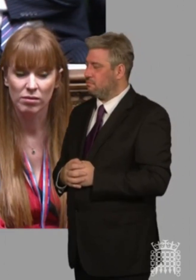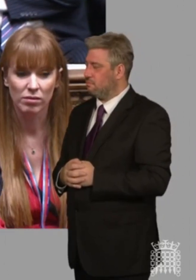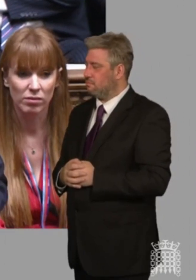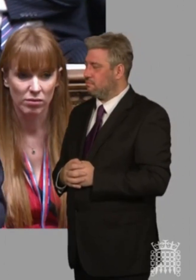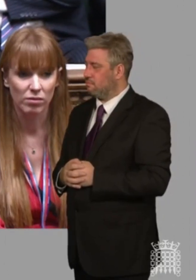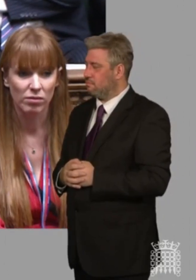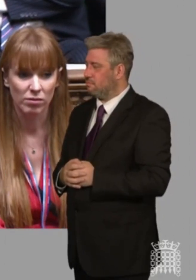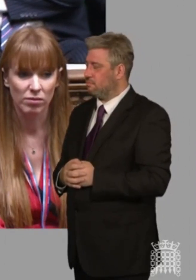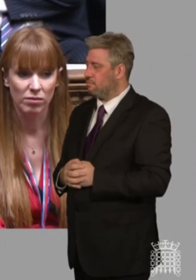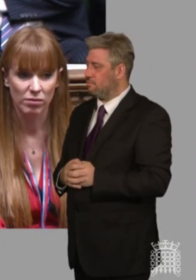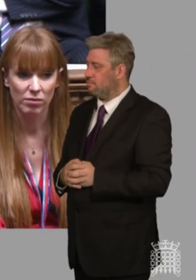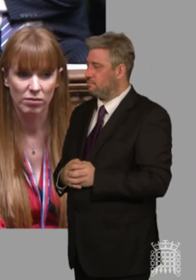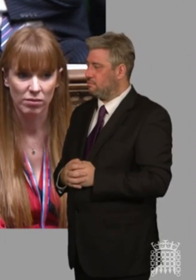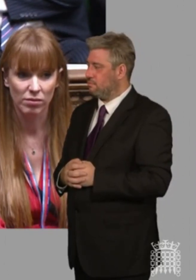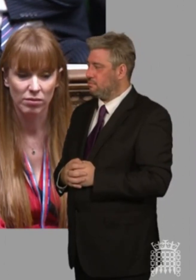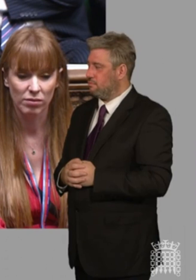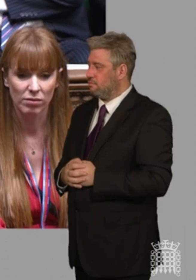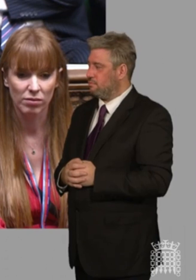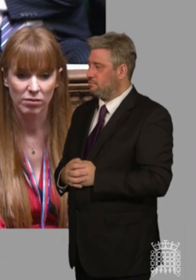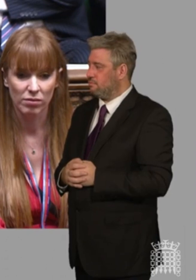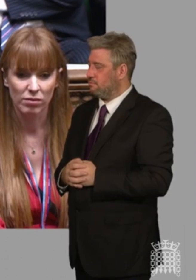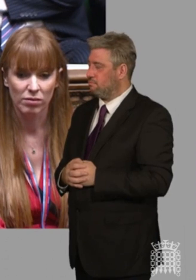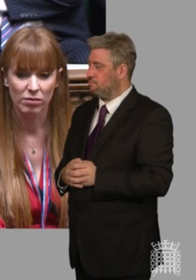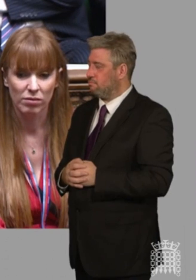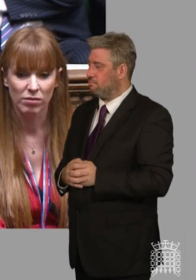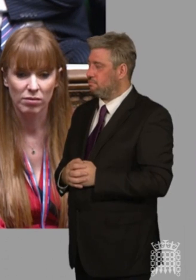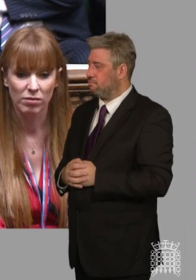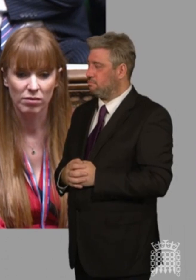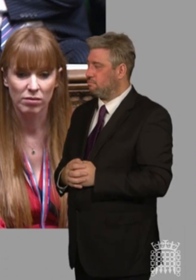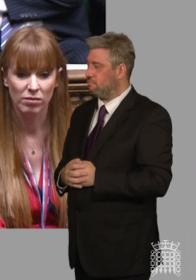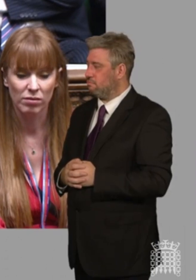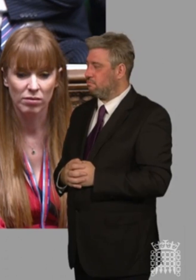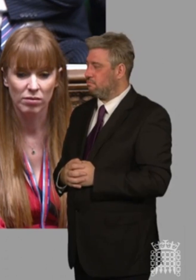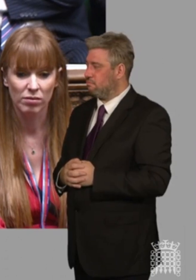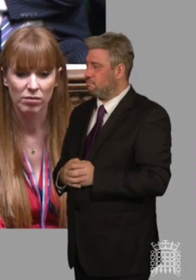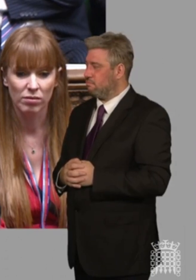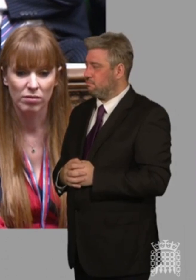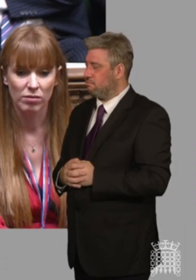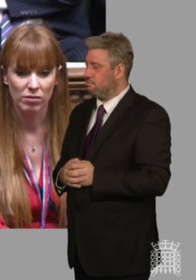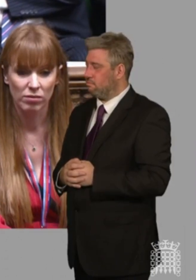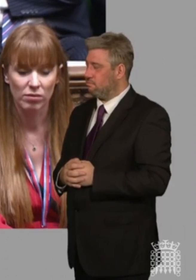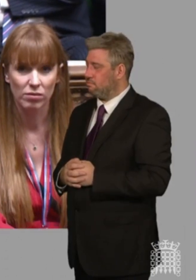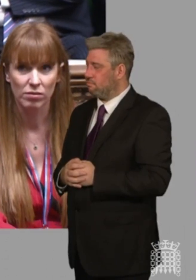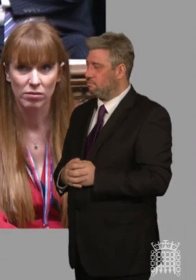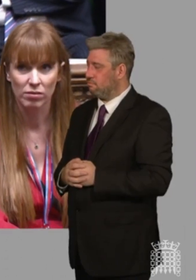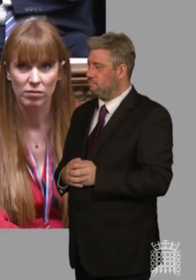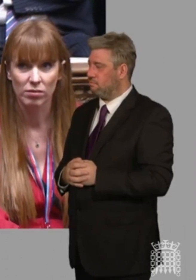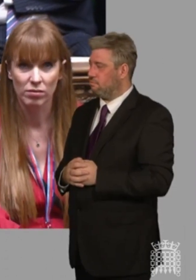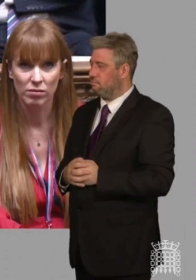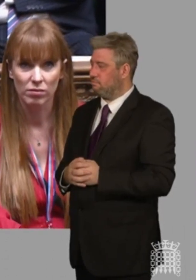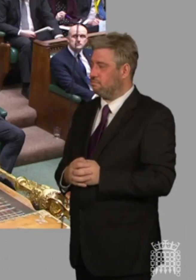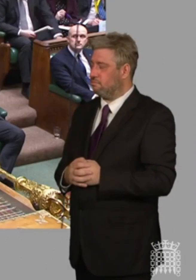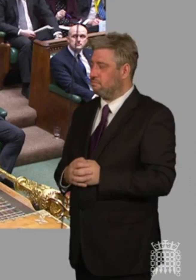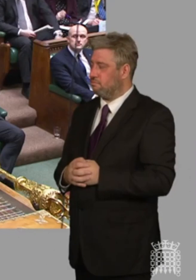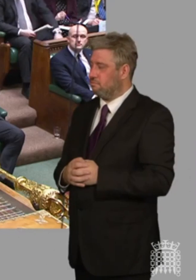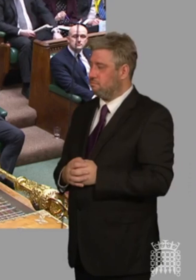shame, parading as a man of integrity when he's got absolutely no responsibility.